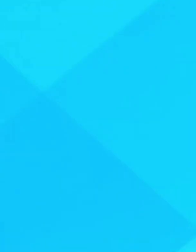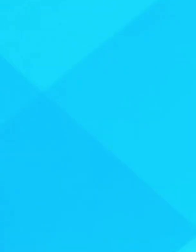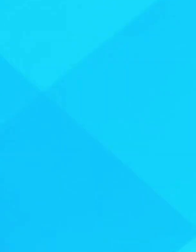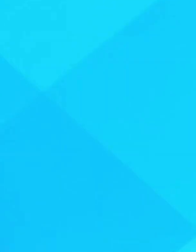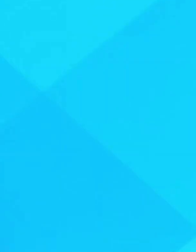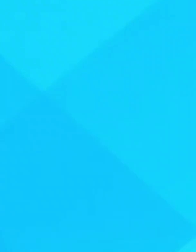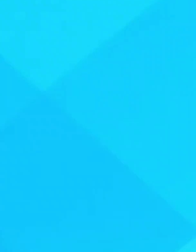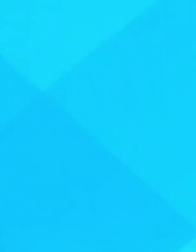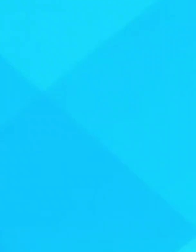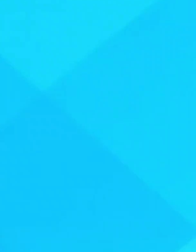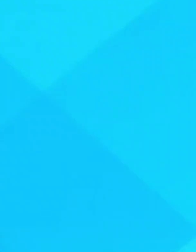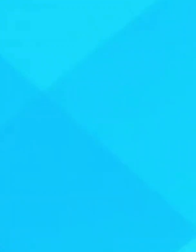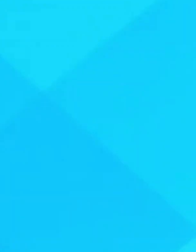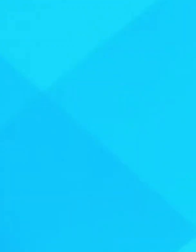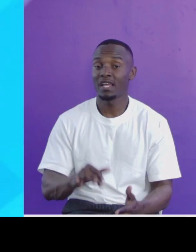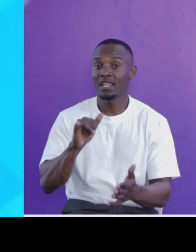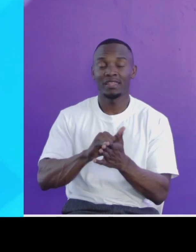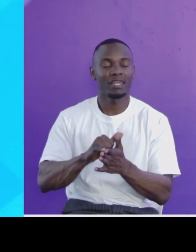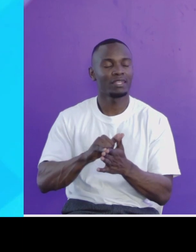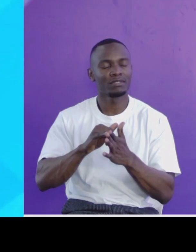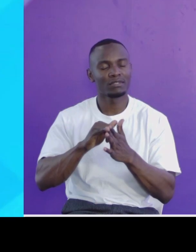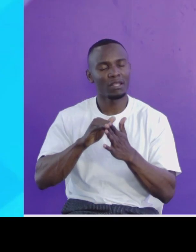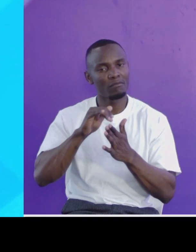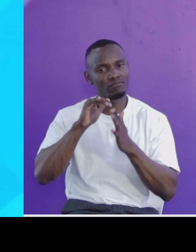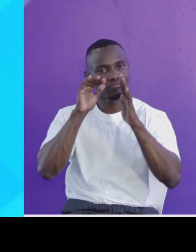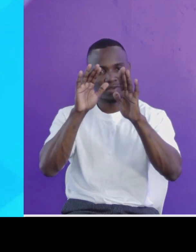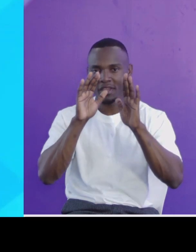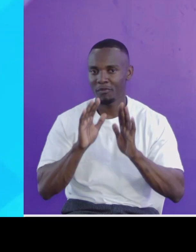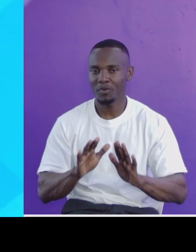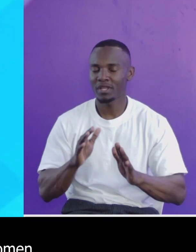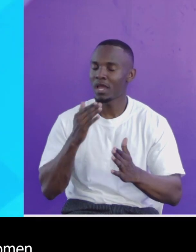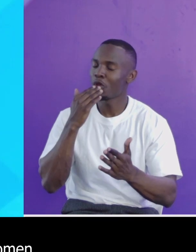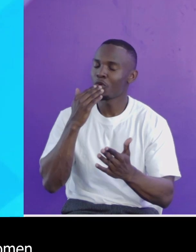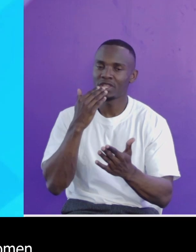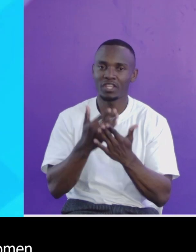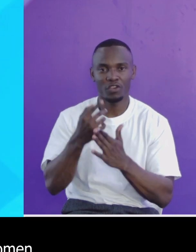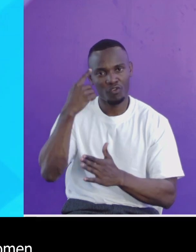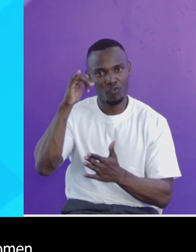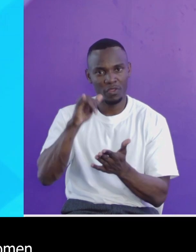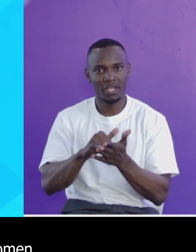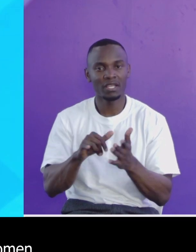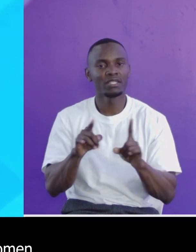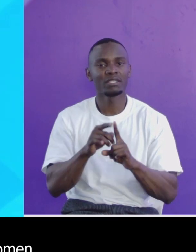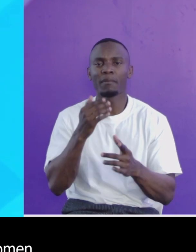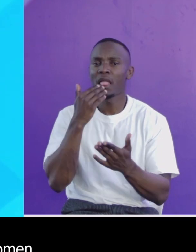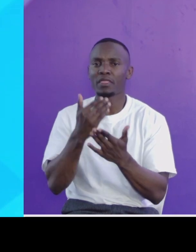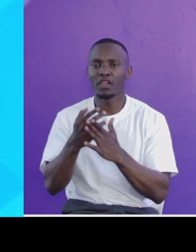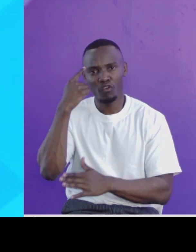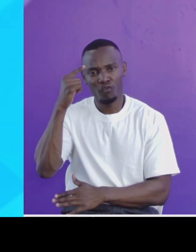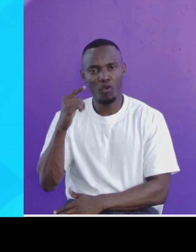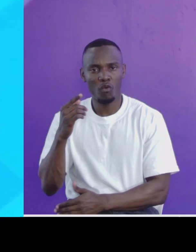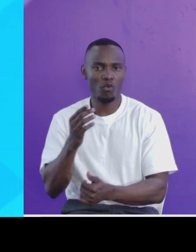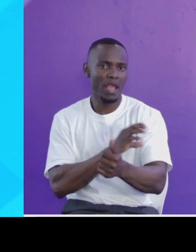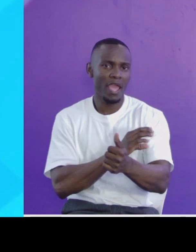globe. That is the most important thing, and we thank you for that. Thank you also for empowering our women.